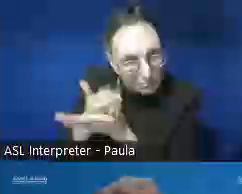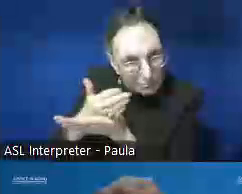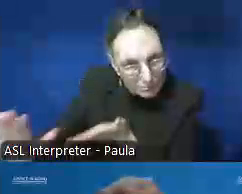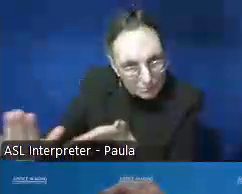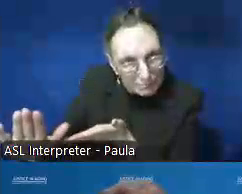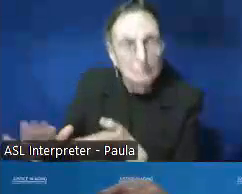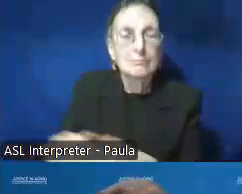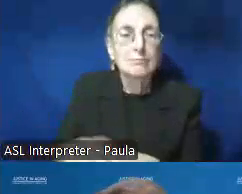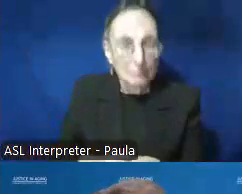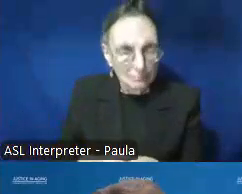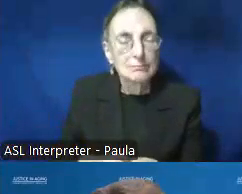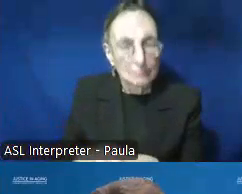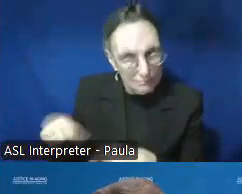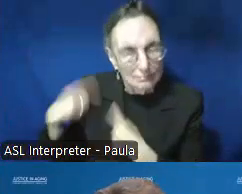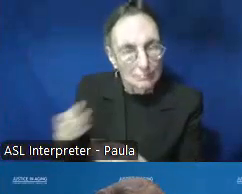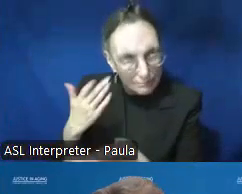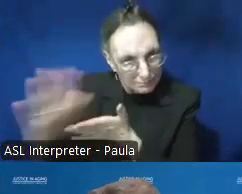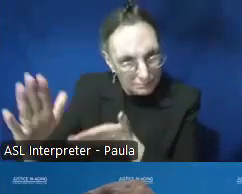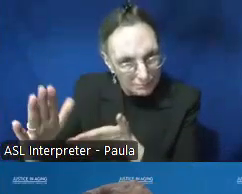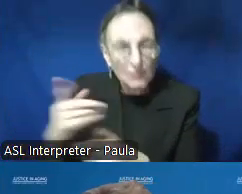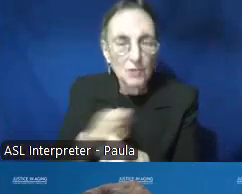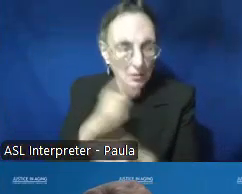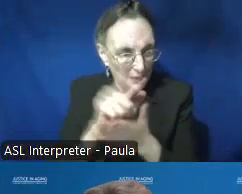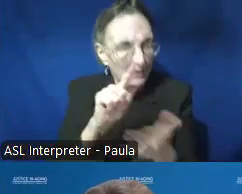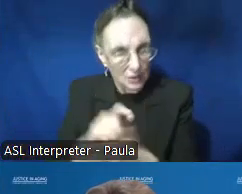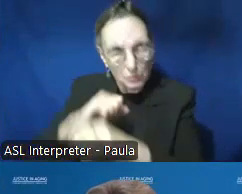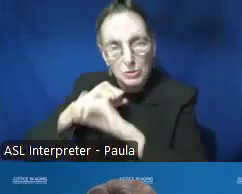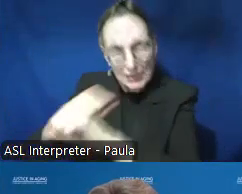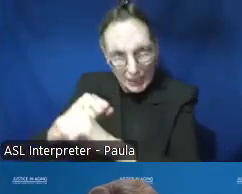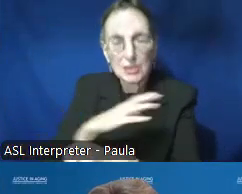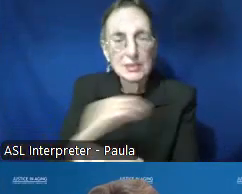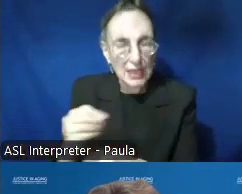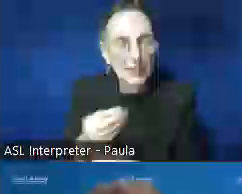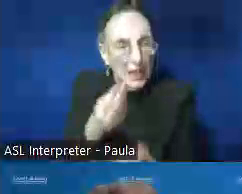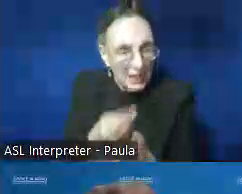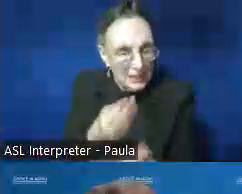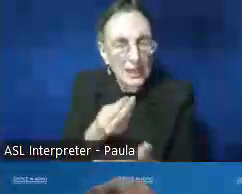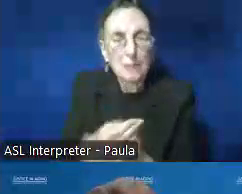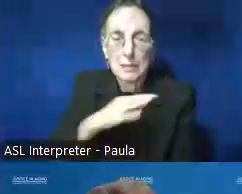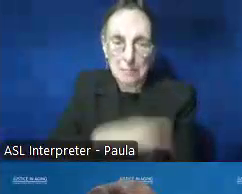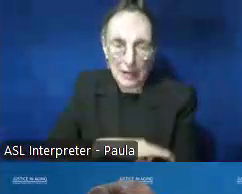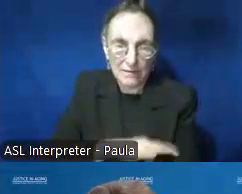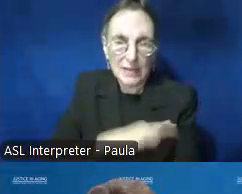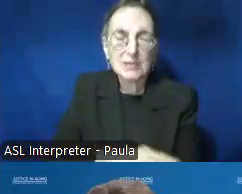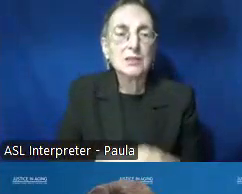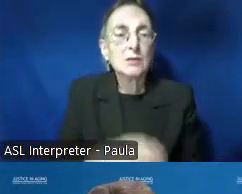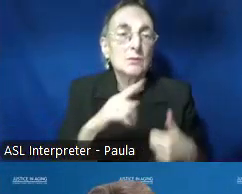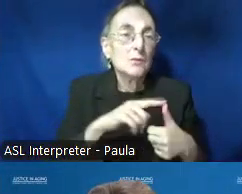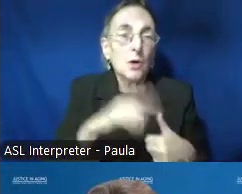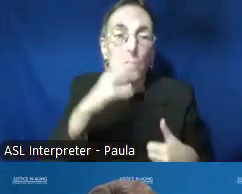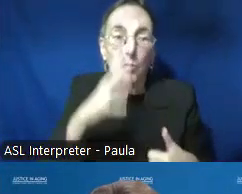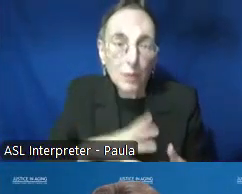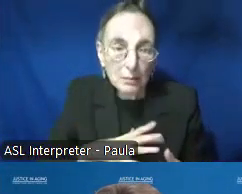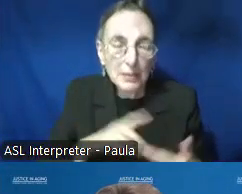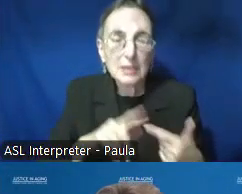marginalized from legal protections and economic benefits, such as women, people of